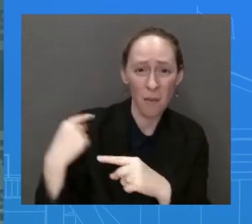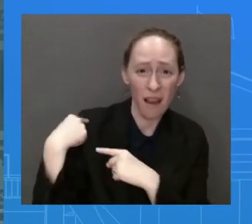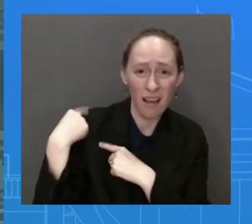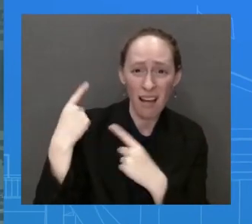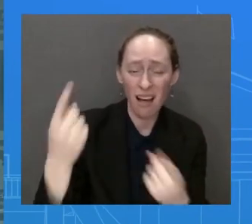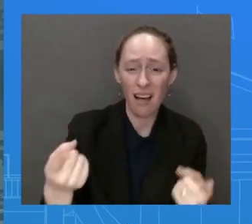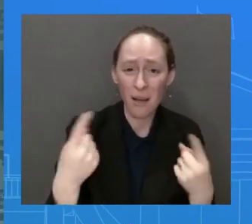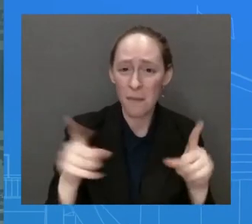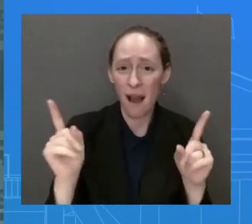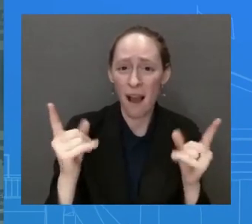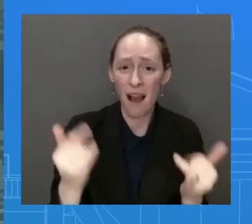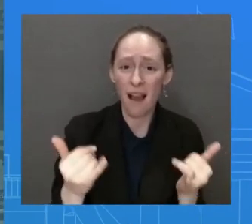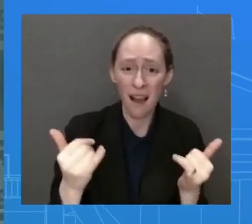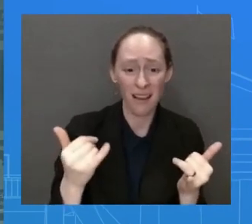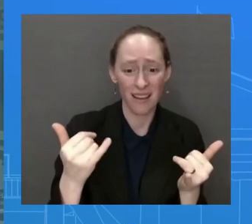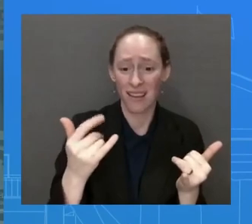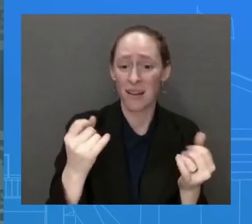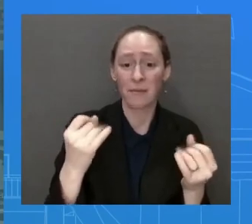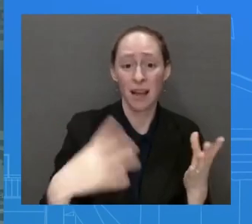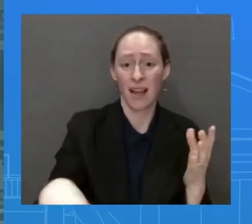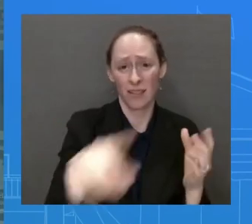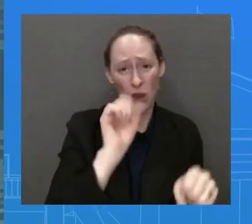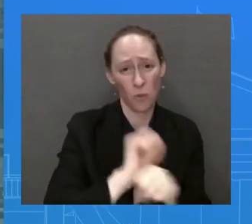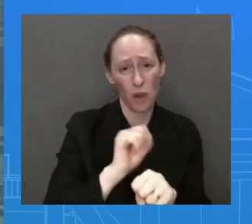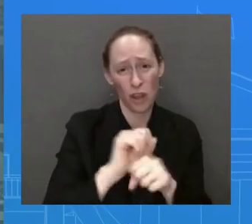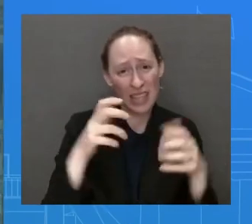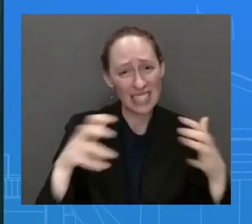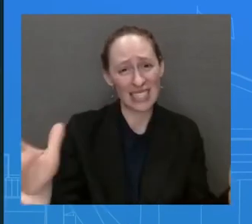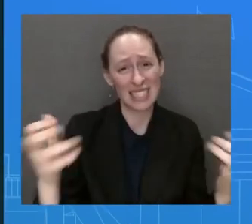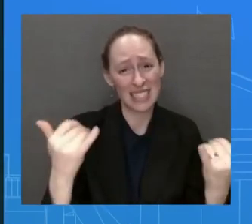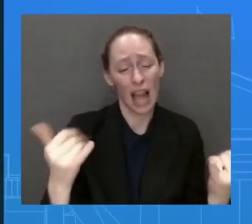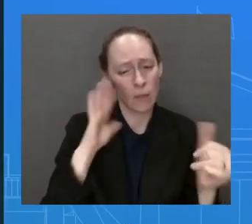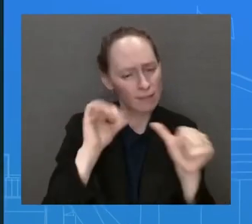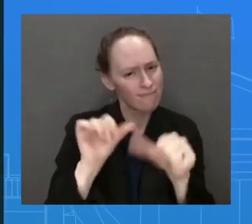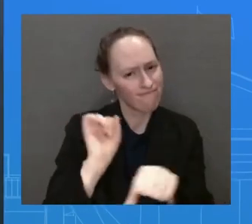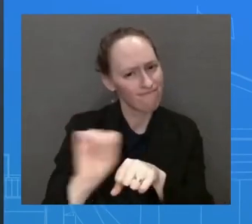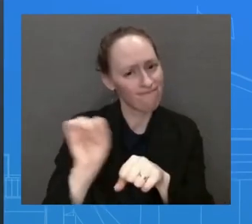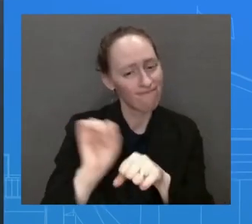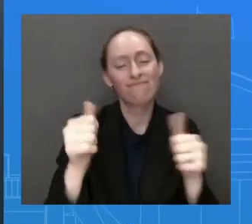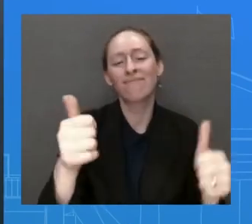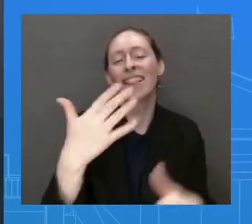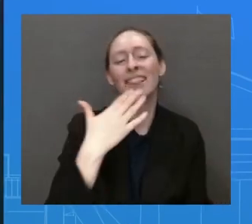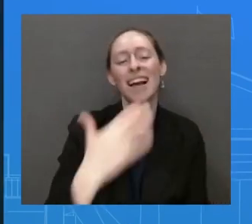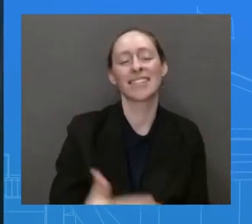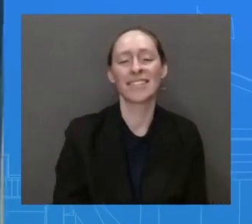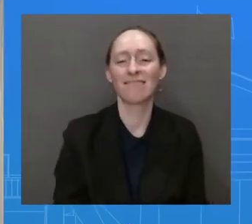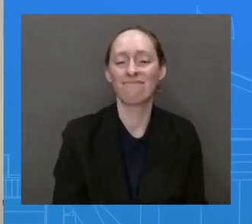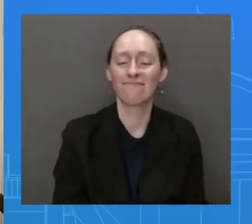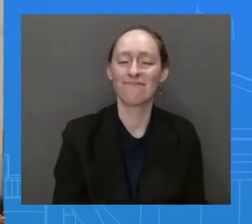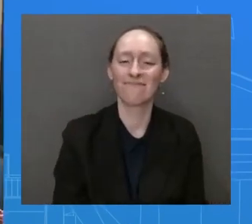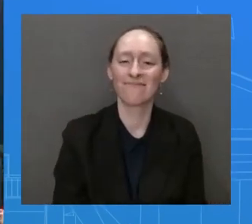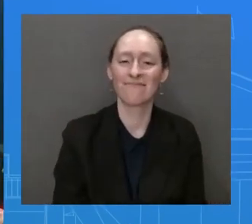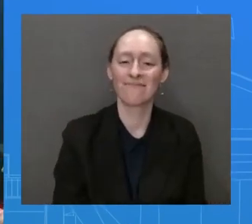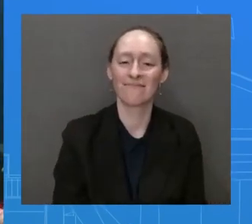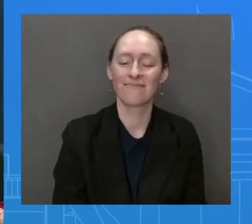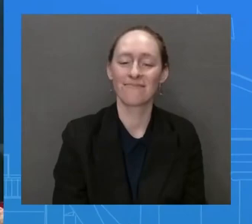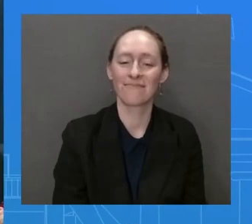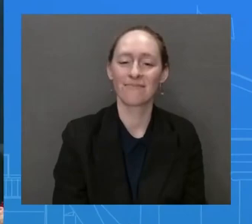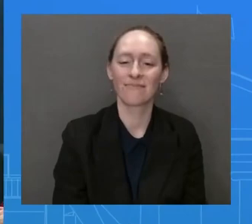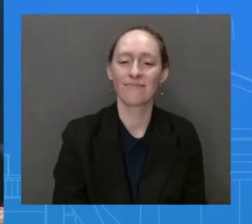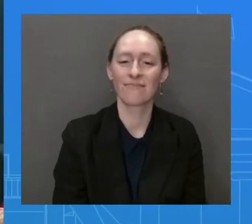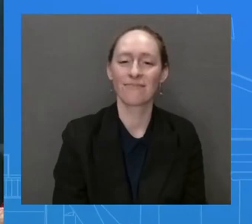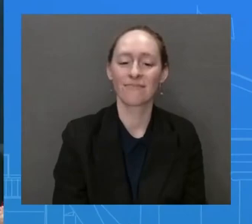conversation, and that work is going to continue. Thanks, everybody. Have a great weekend.